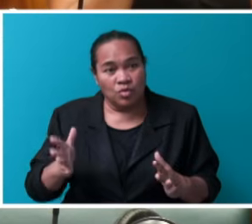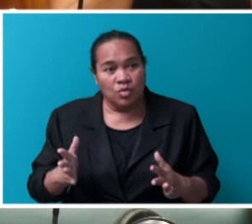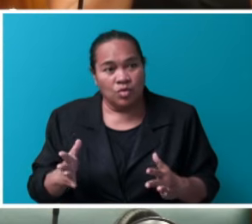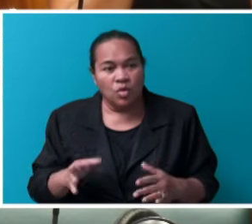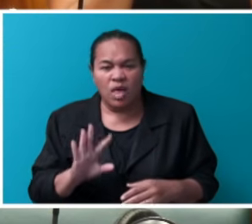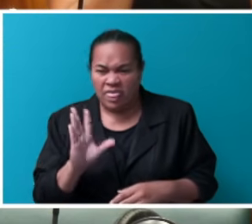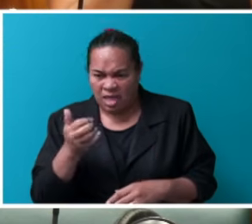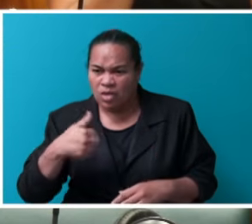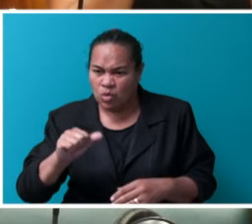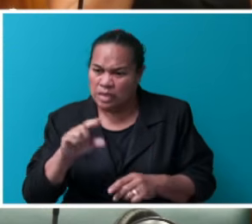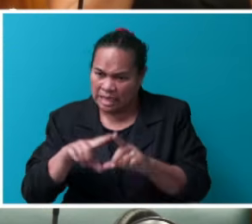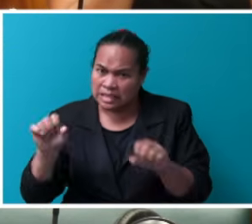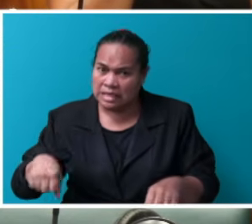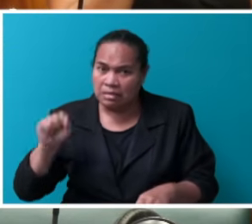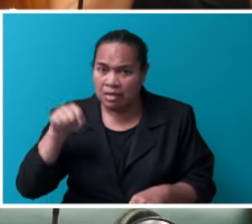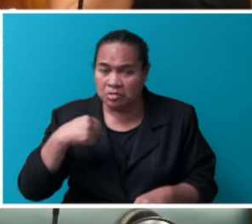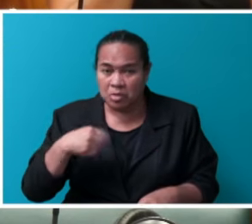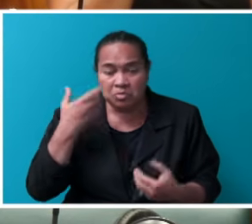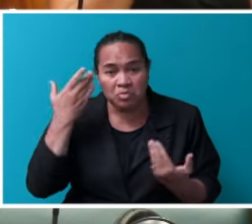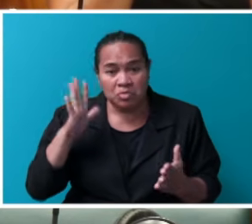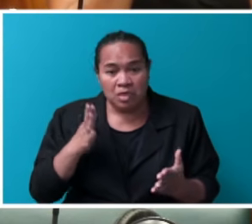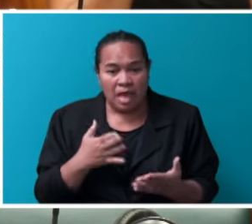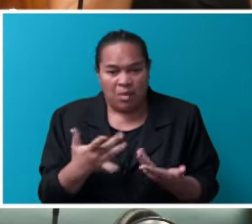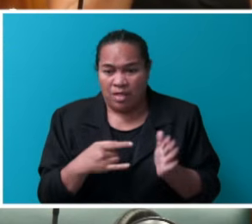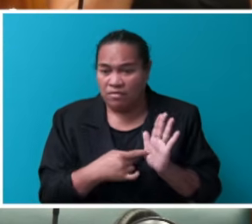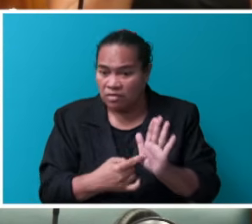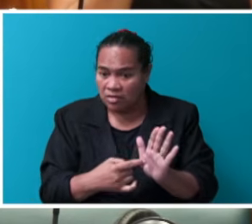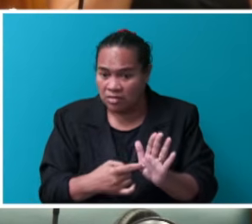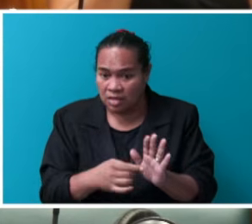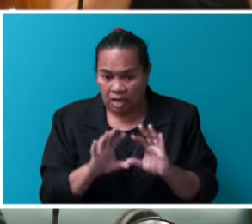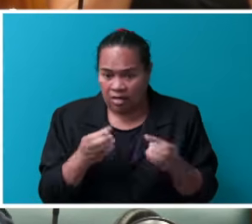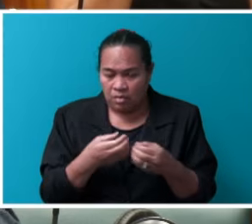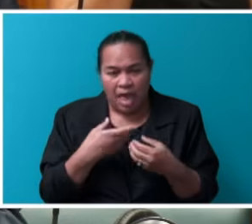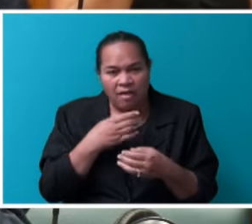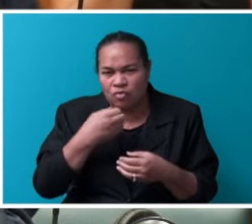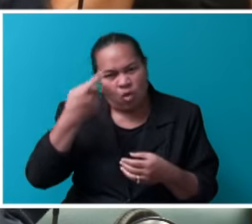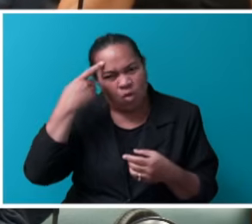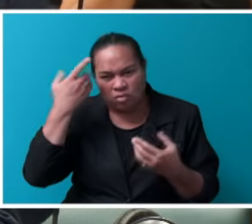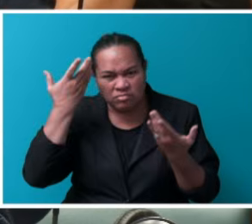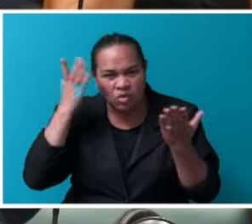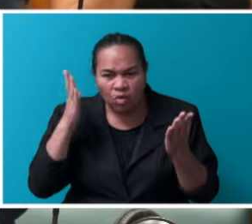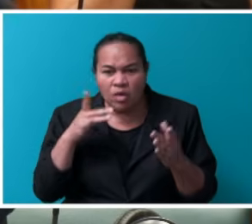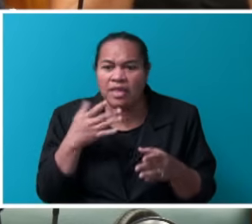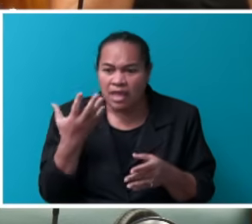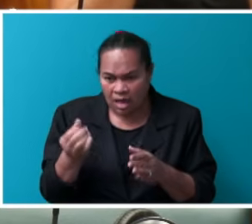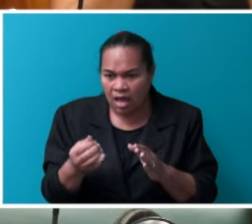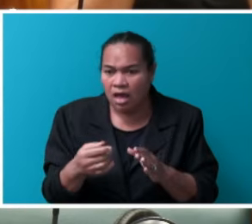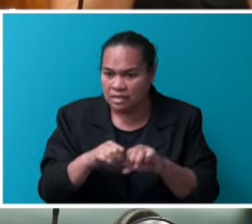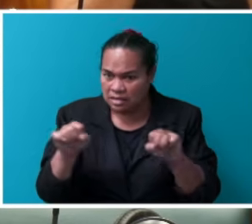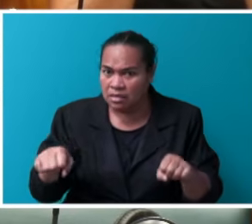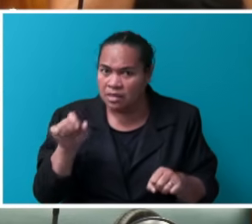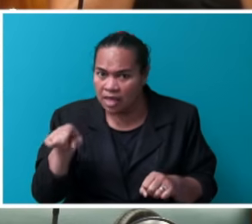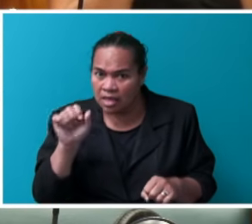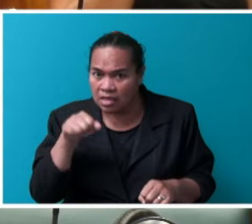that system, and our enforcement agencies will have no idea if they are there. And there is